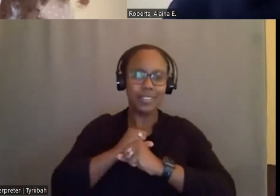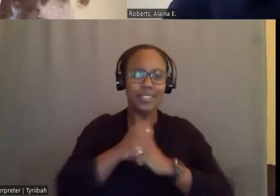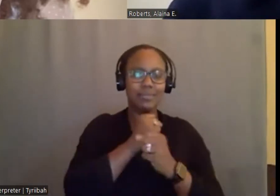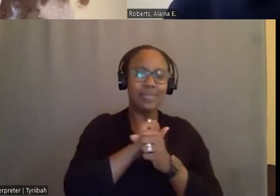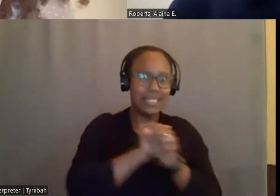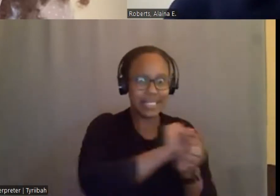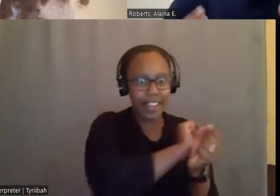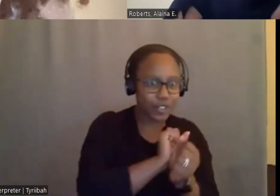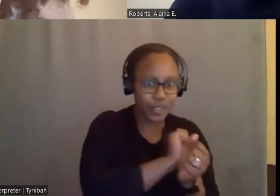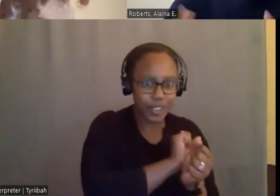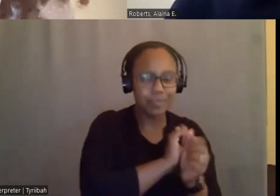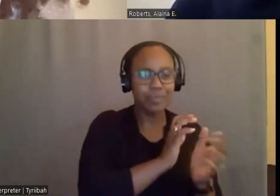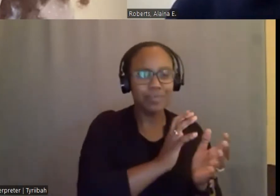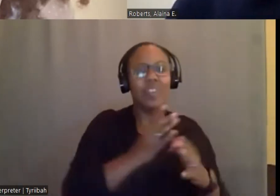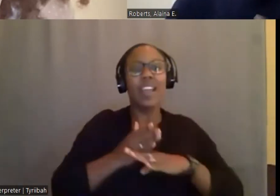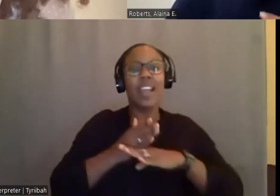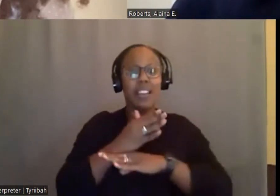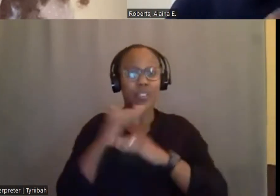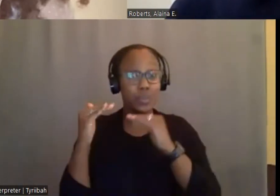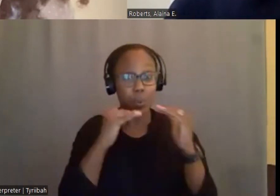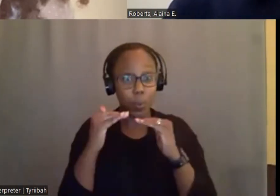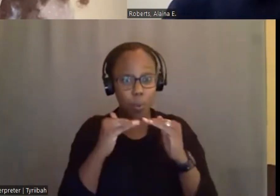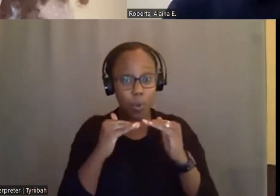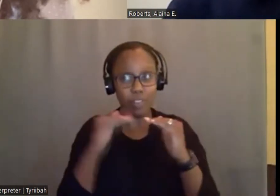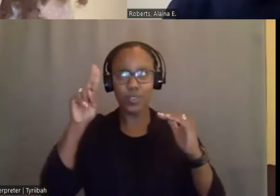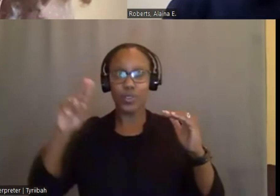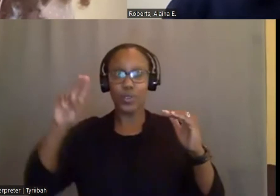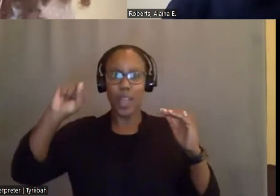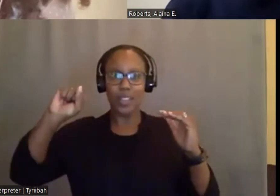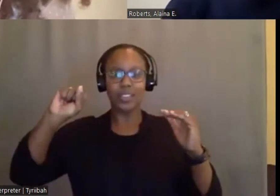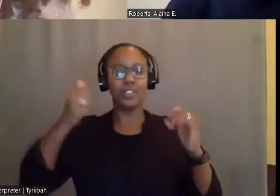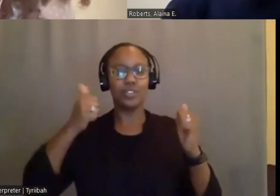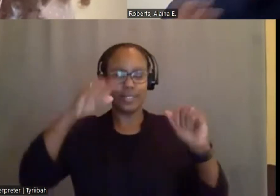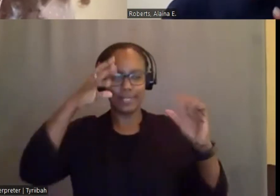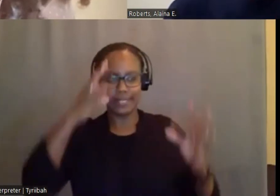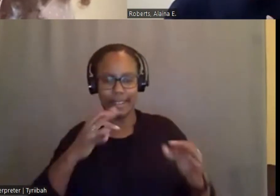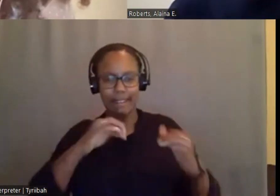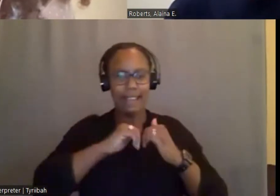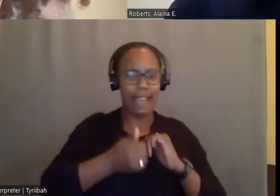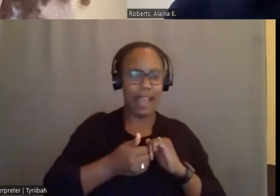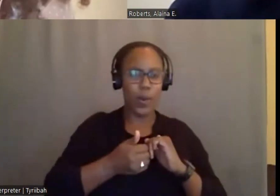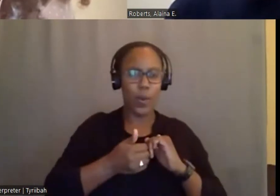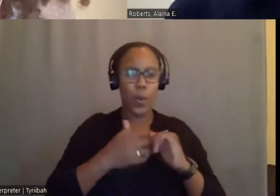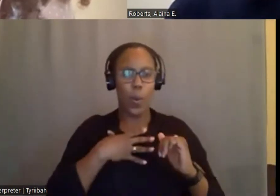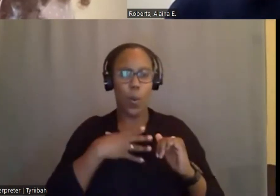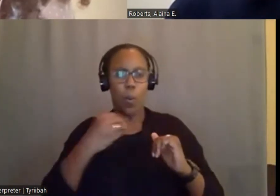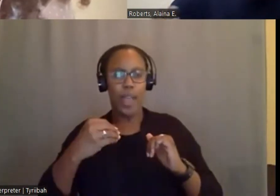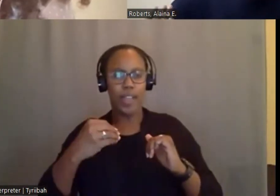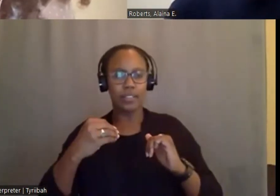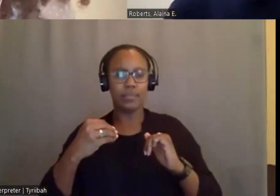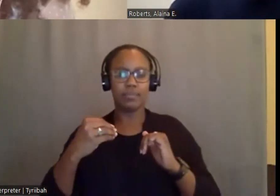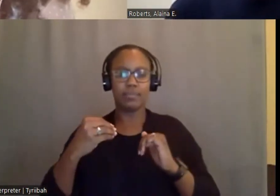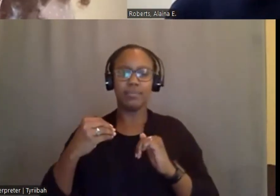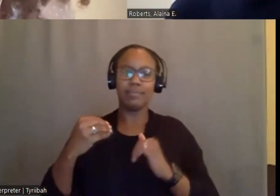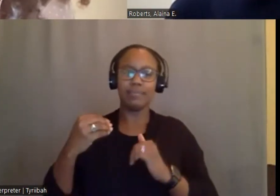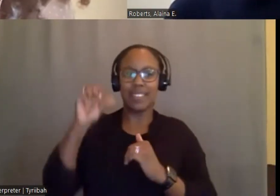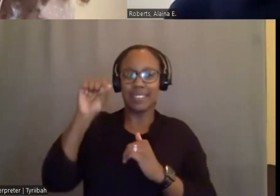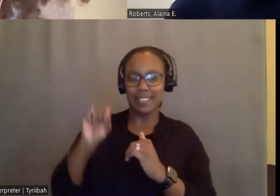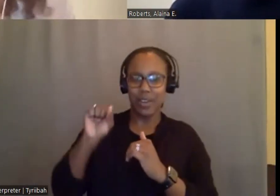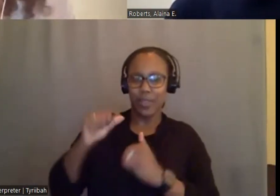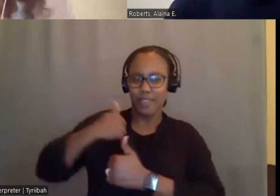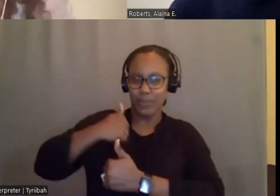are deciding on how former white Confederates will be punished or not punished, the same decisions are being made about these Native